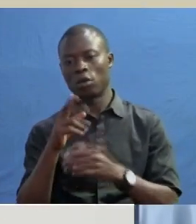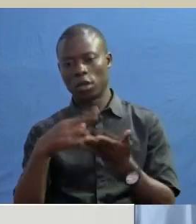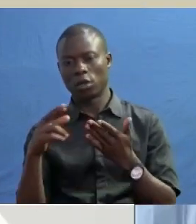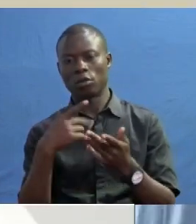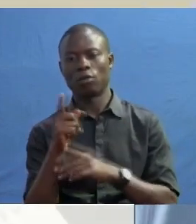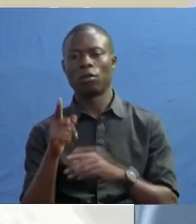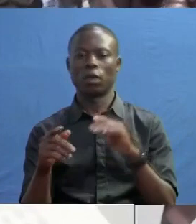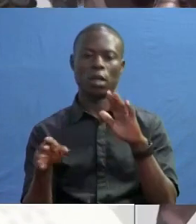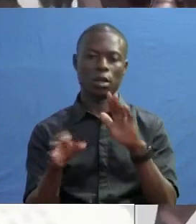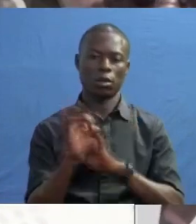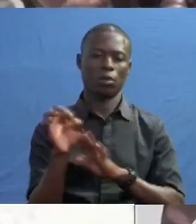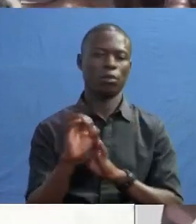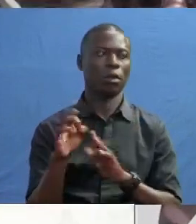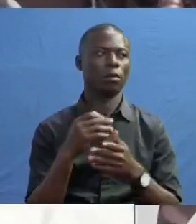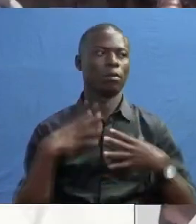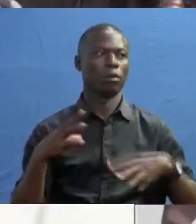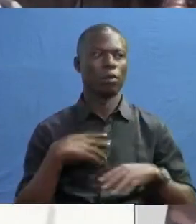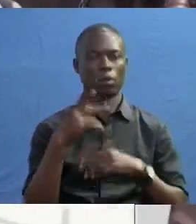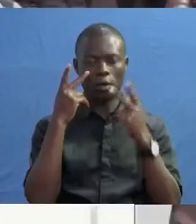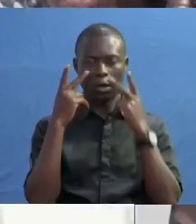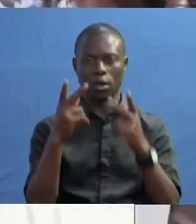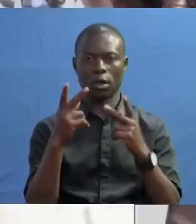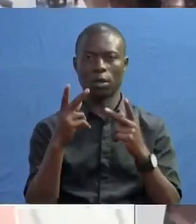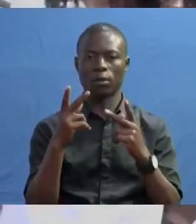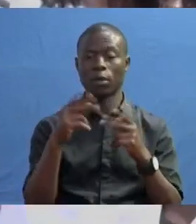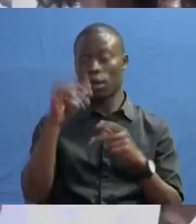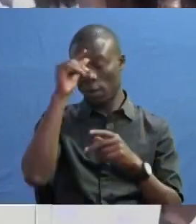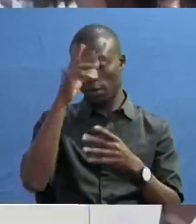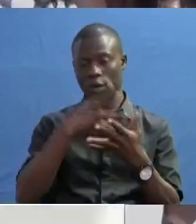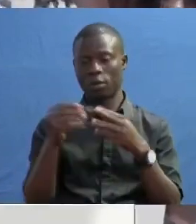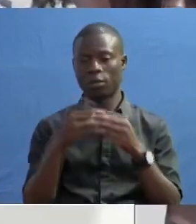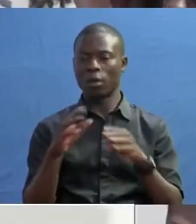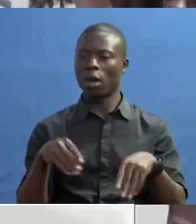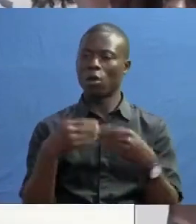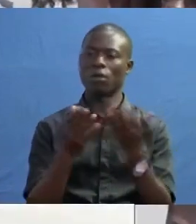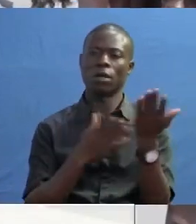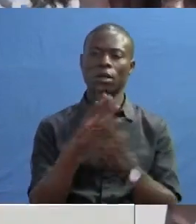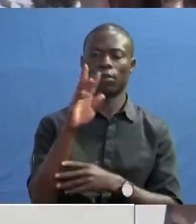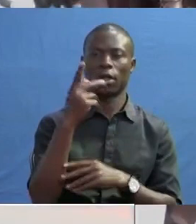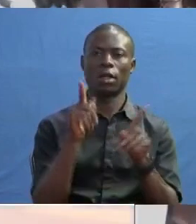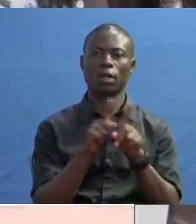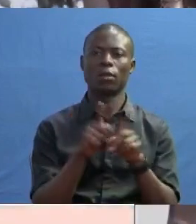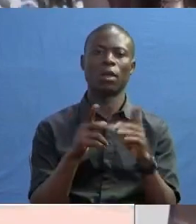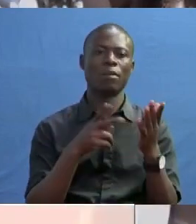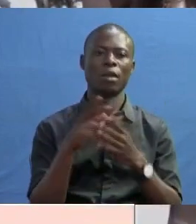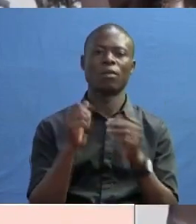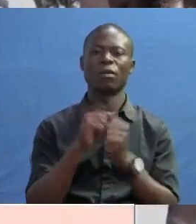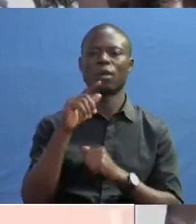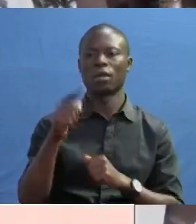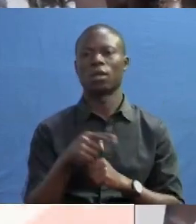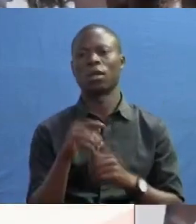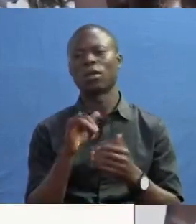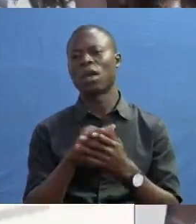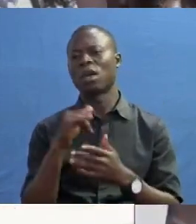dockets. When you look at the government being comfortable saying they are offering services to Kenyans and they pay them 15,000, which